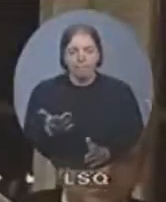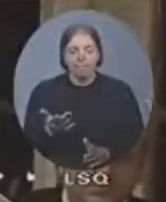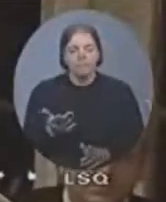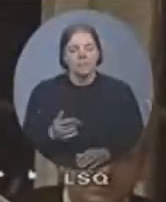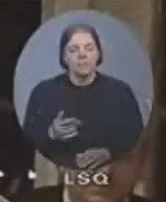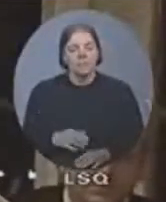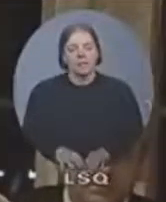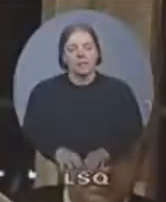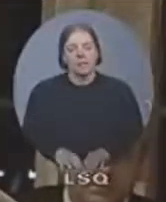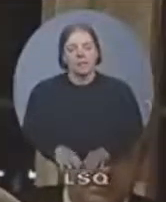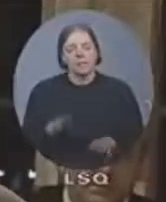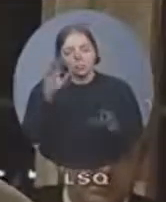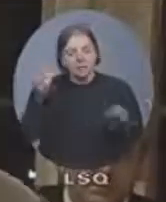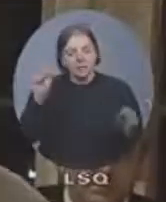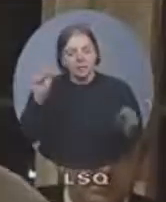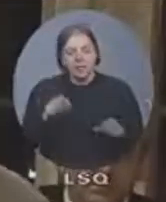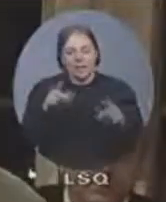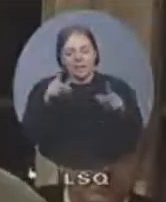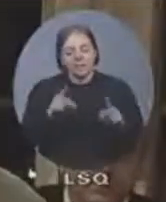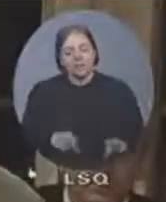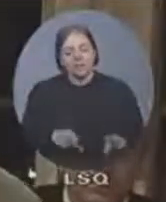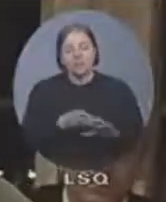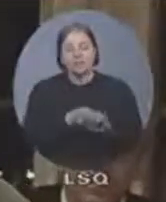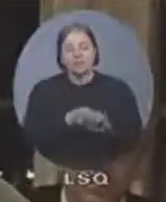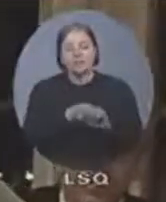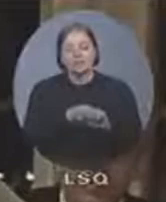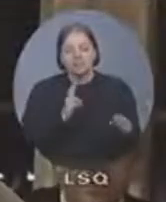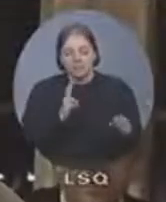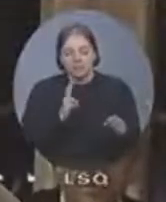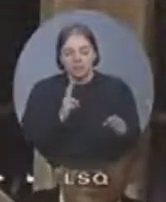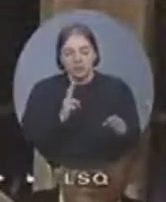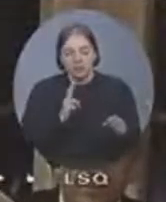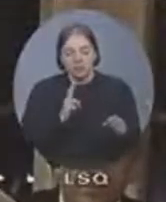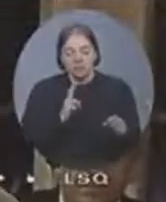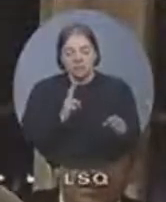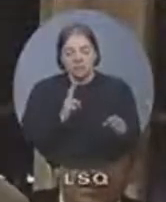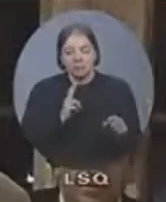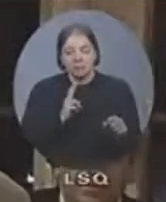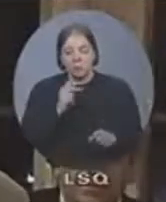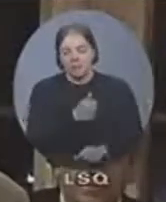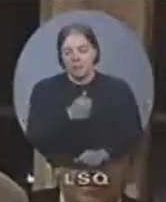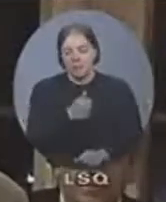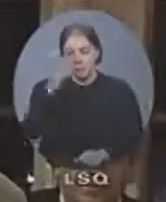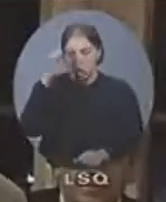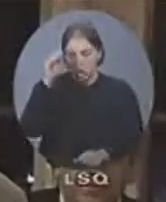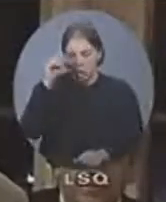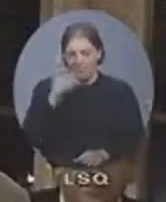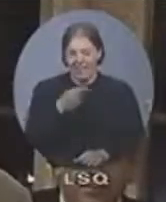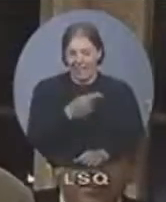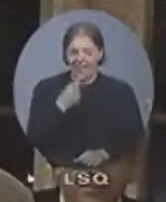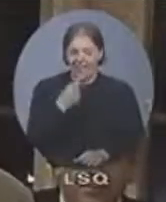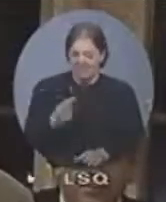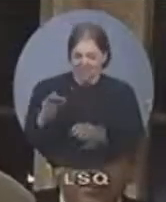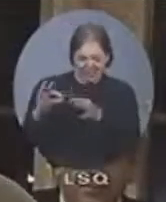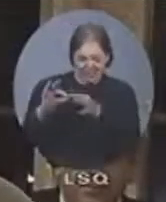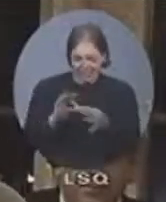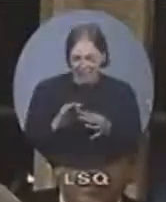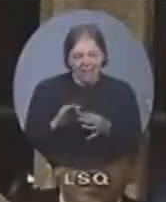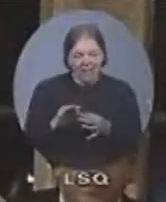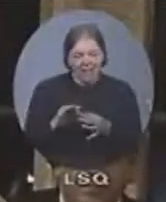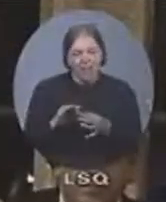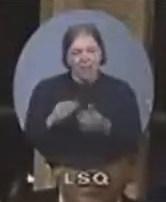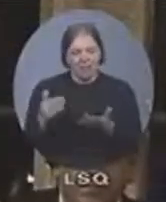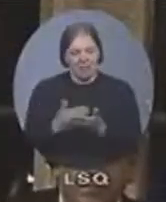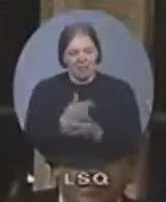that it has something to do with her status as a woman. Pure, unmitigated nonsense. The reason she's still there is that the Prime